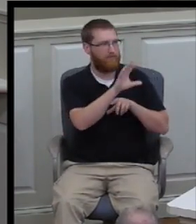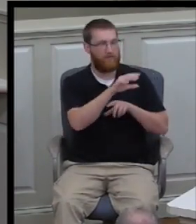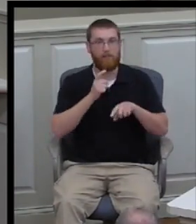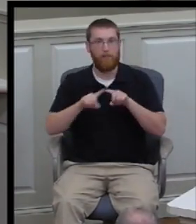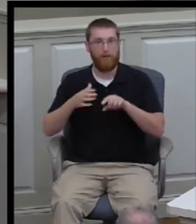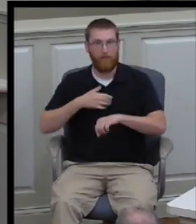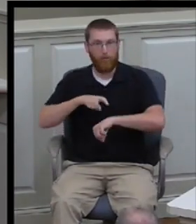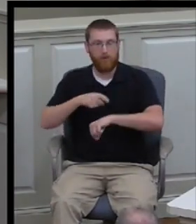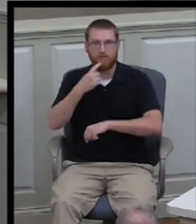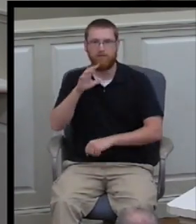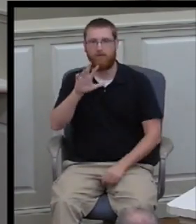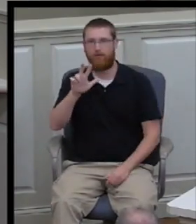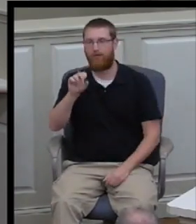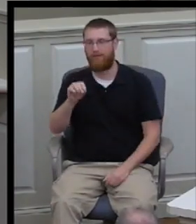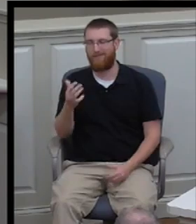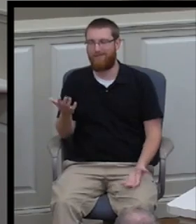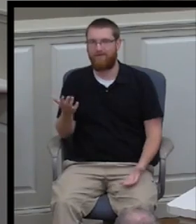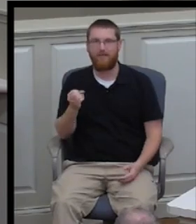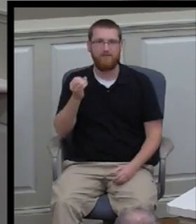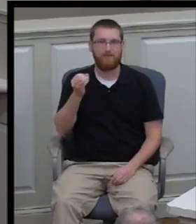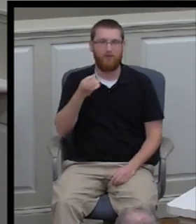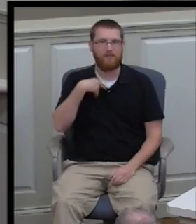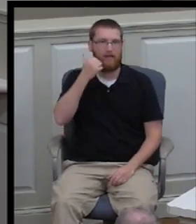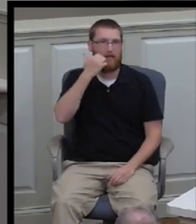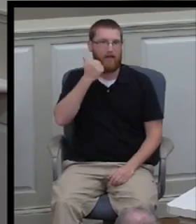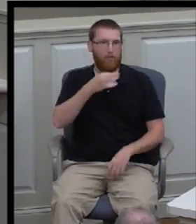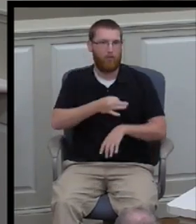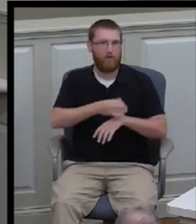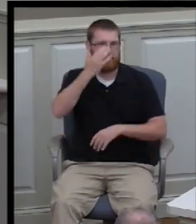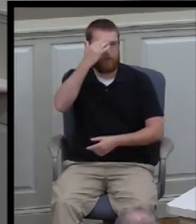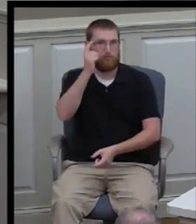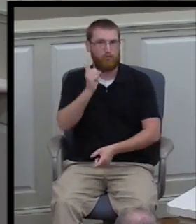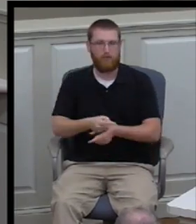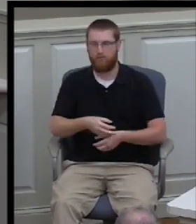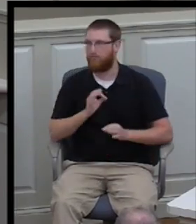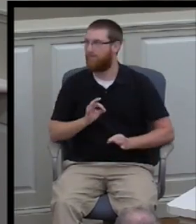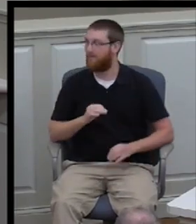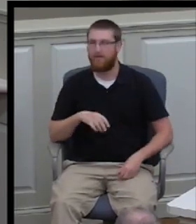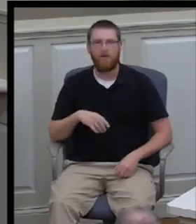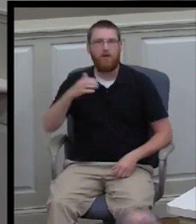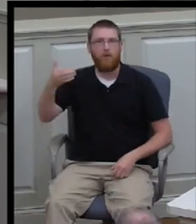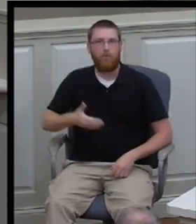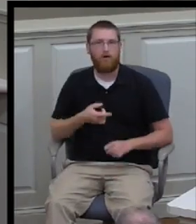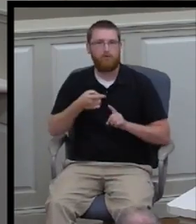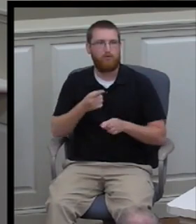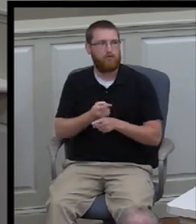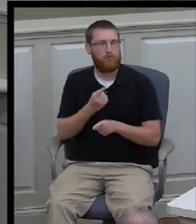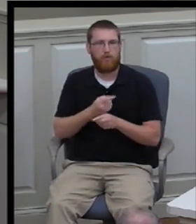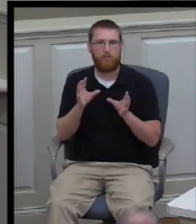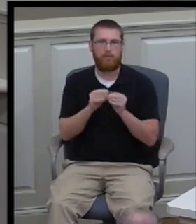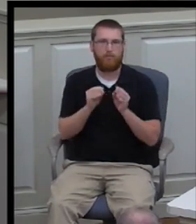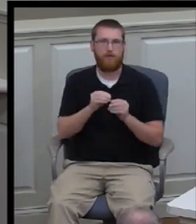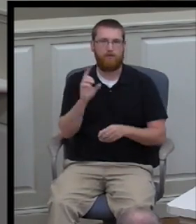says 5:30, and it's an Apple Watch, so you know it's right. Welcome to the regular session of the